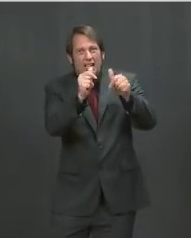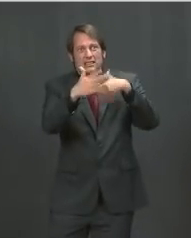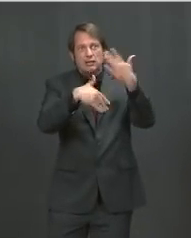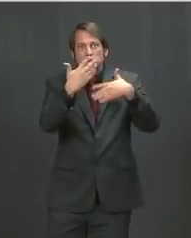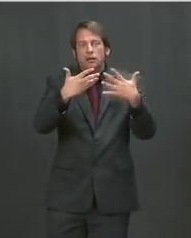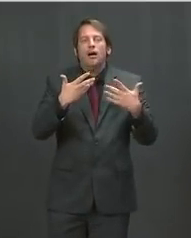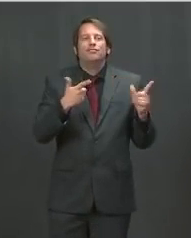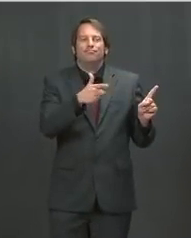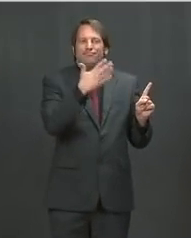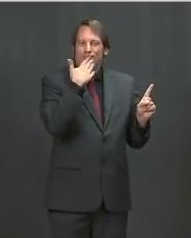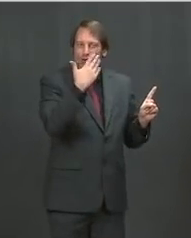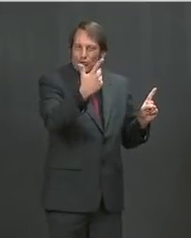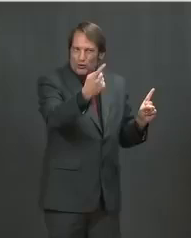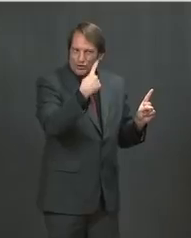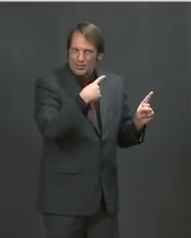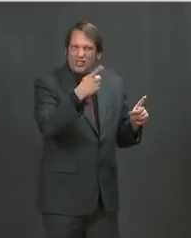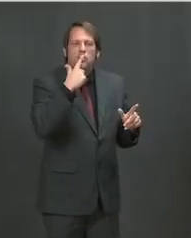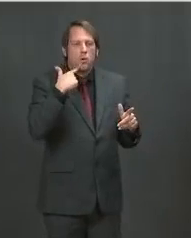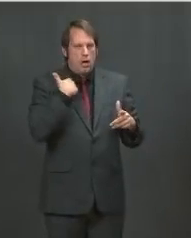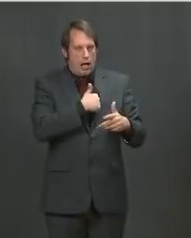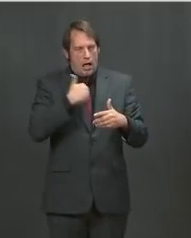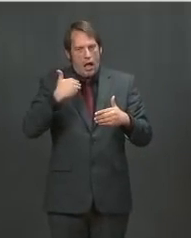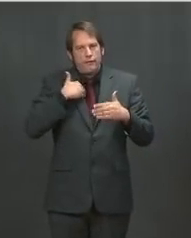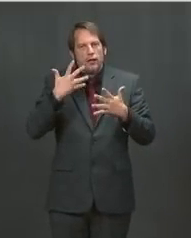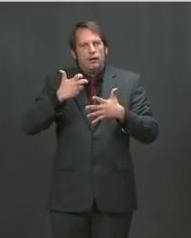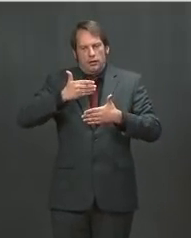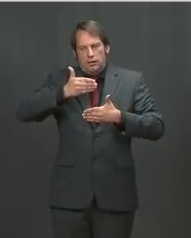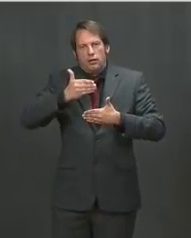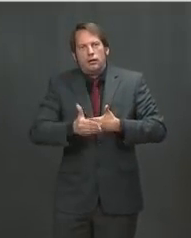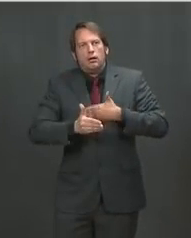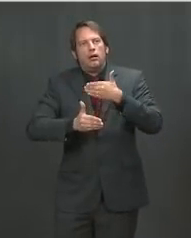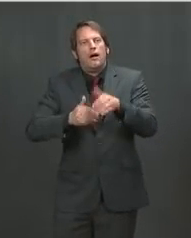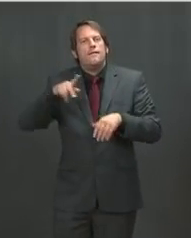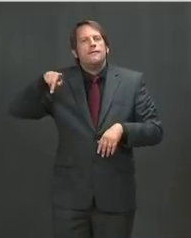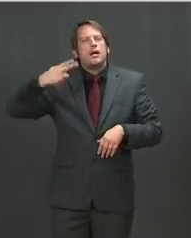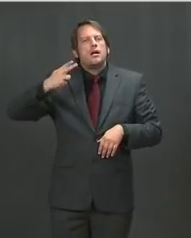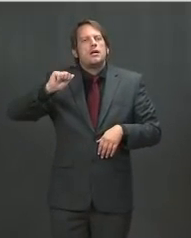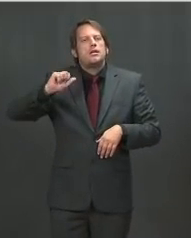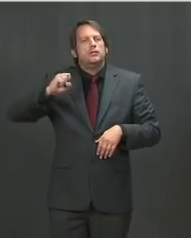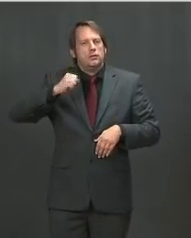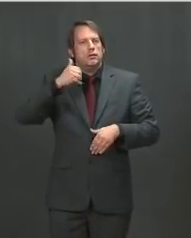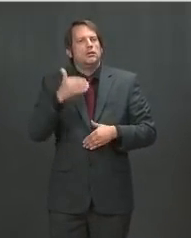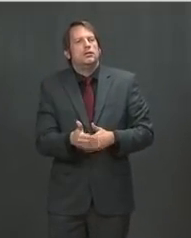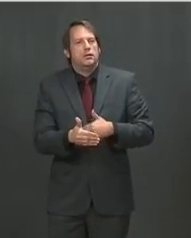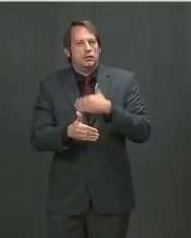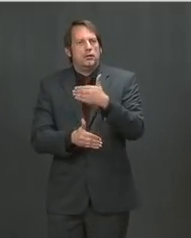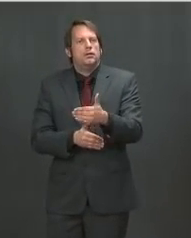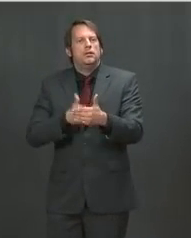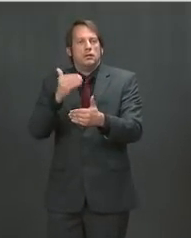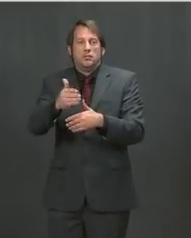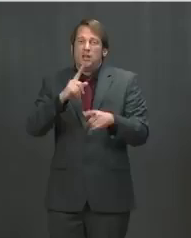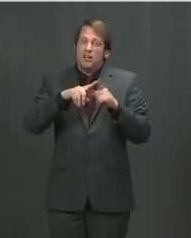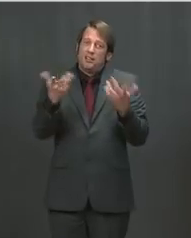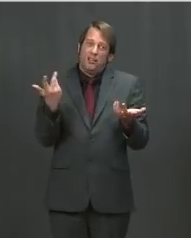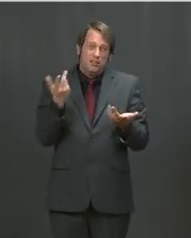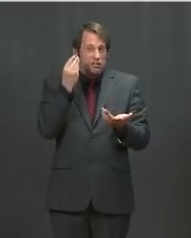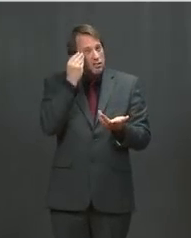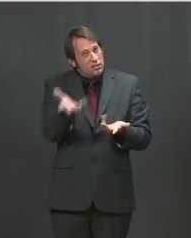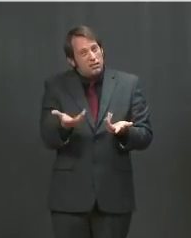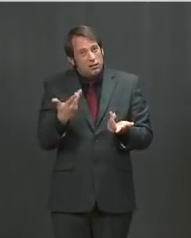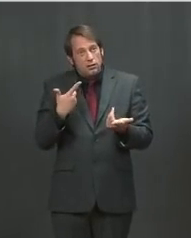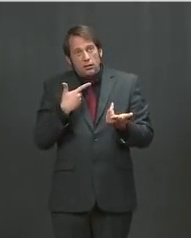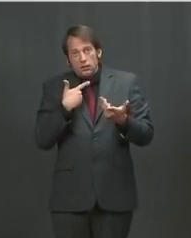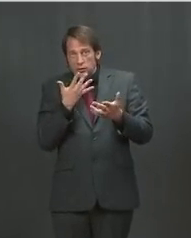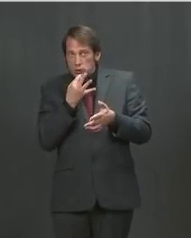time with this virus. And so to answer the question generally, we have a long way to go today to get the